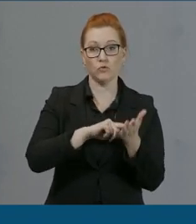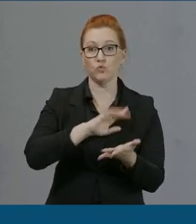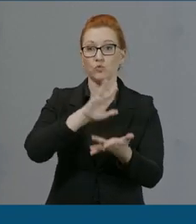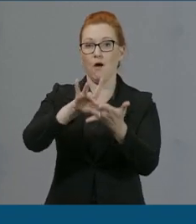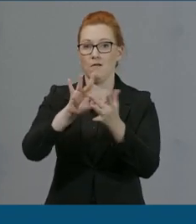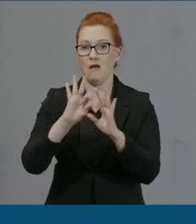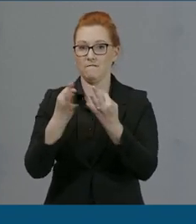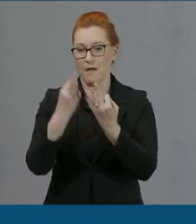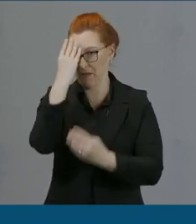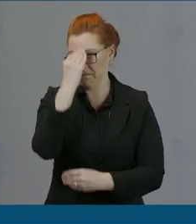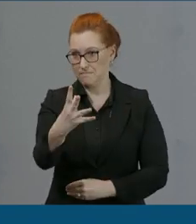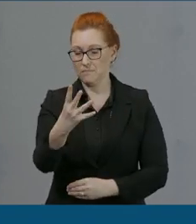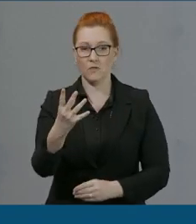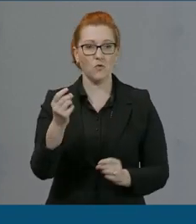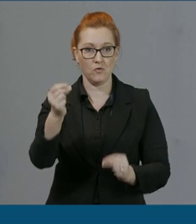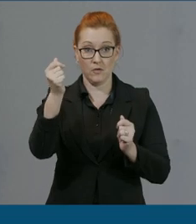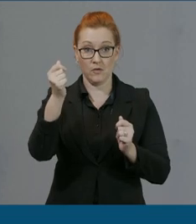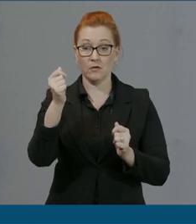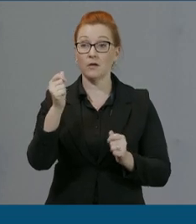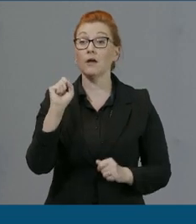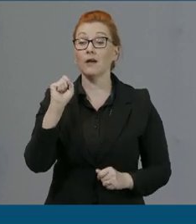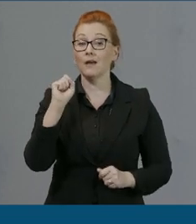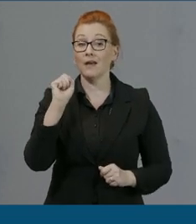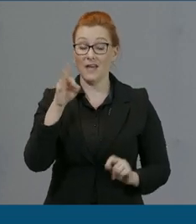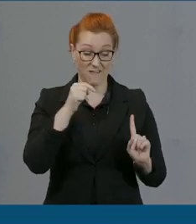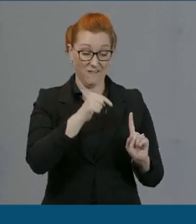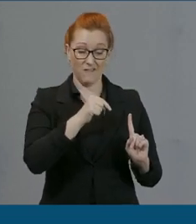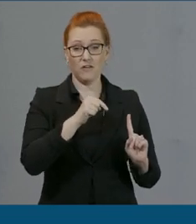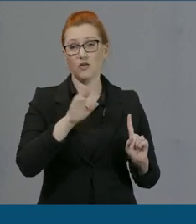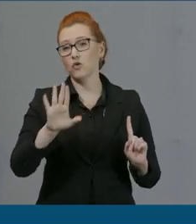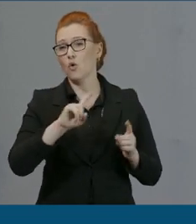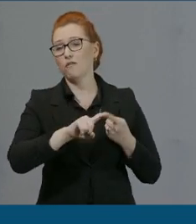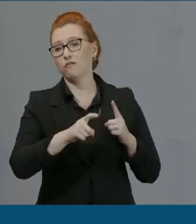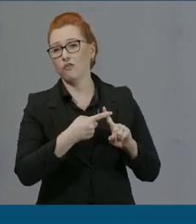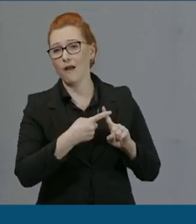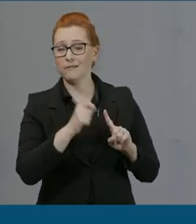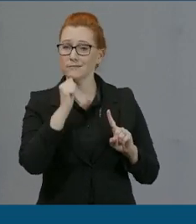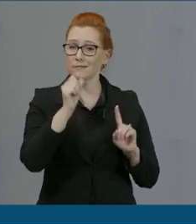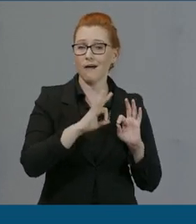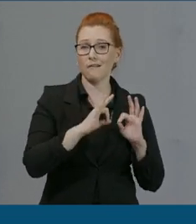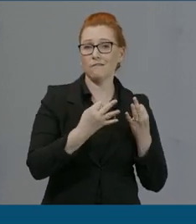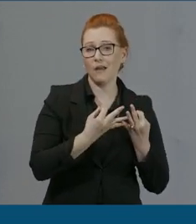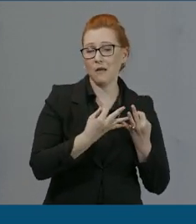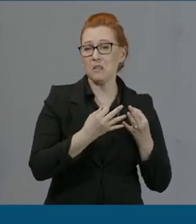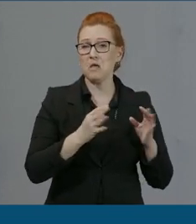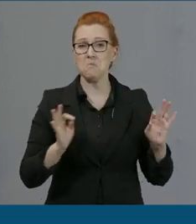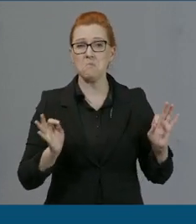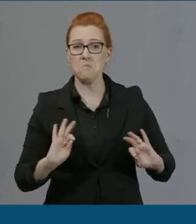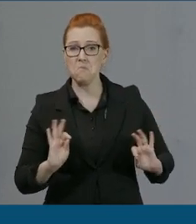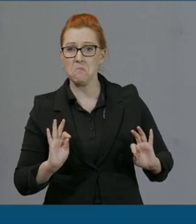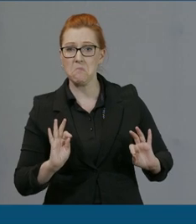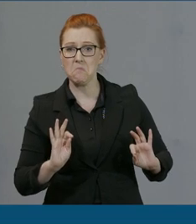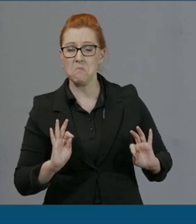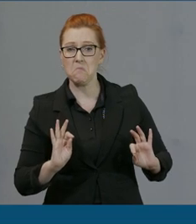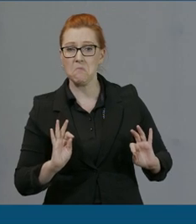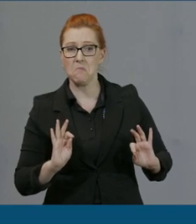not your loved one contracts COVID-19 in that same long-term care